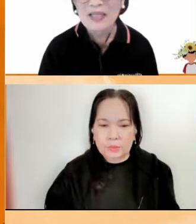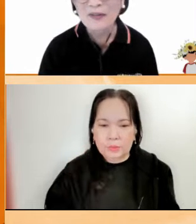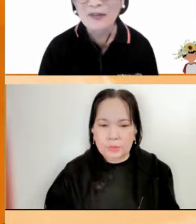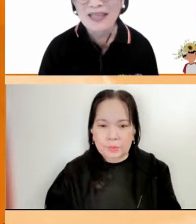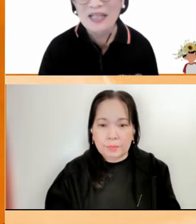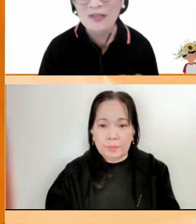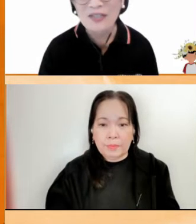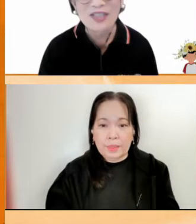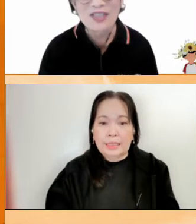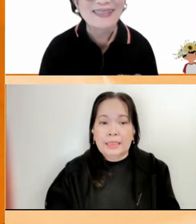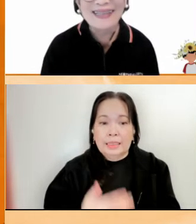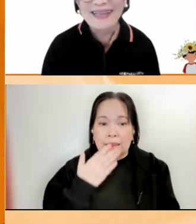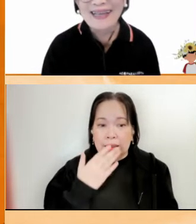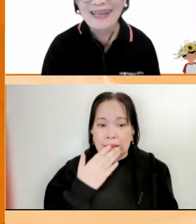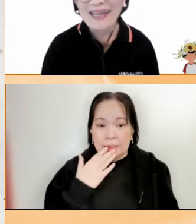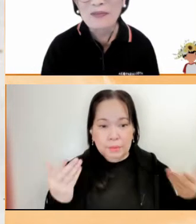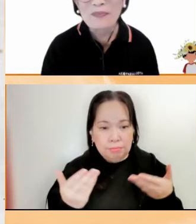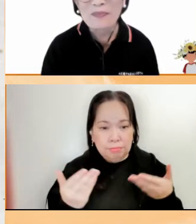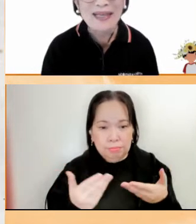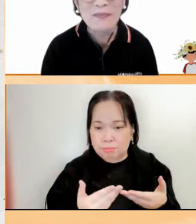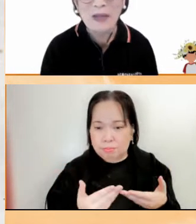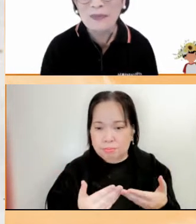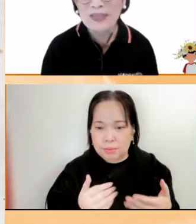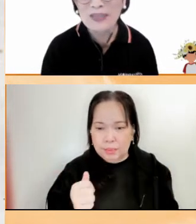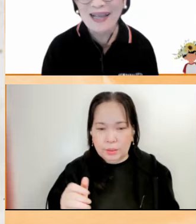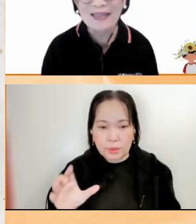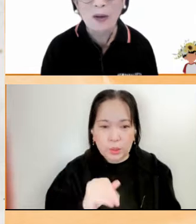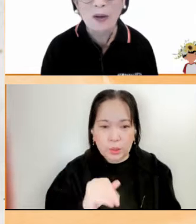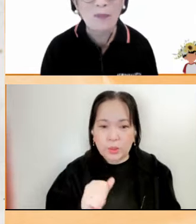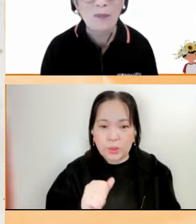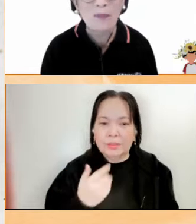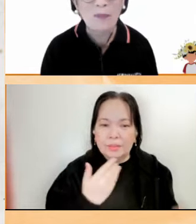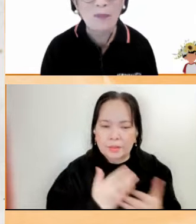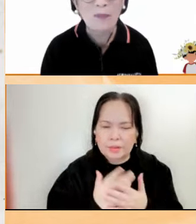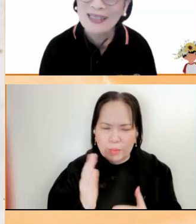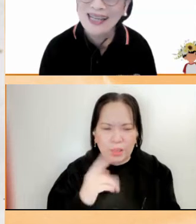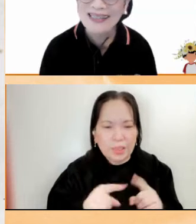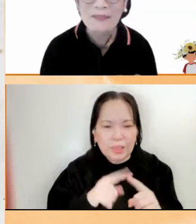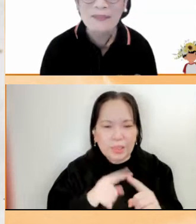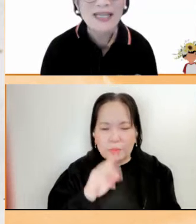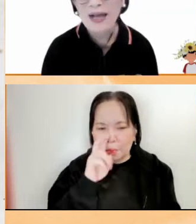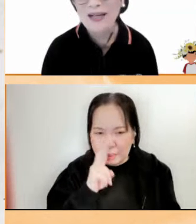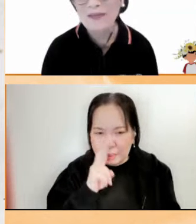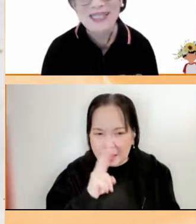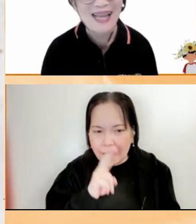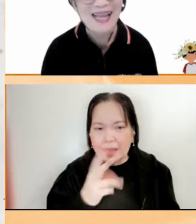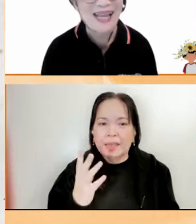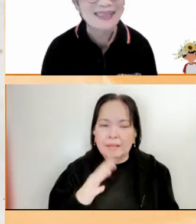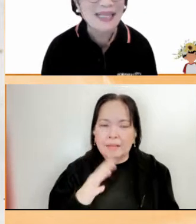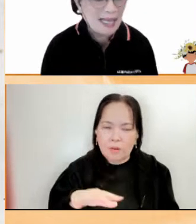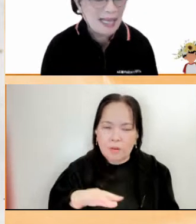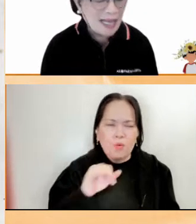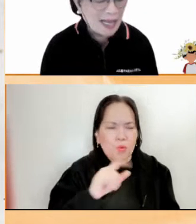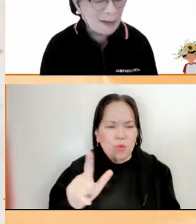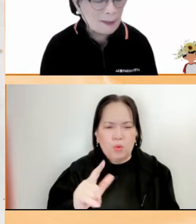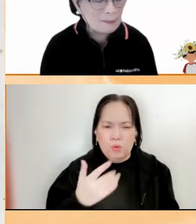that introduction. And good morning, maayong buntag, maupay na buntag, magandang umaga po sa lahat.